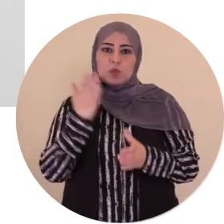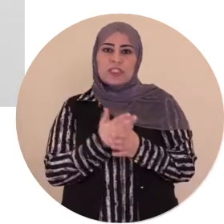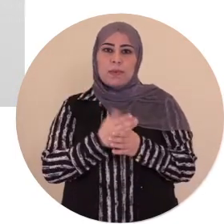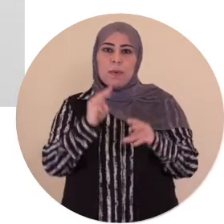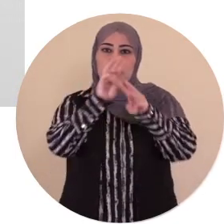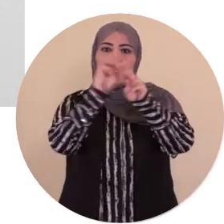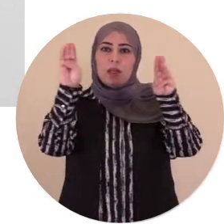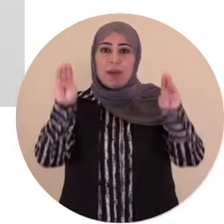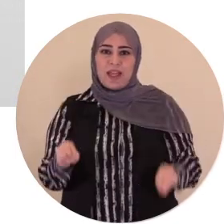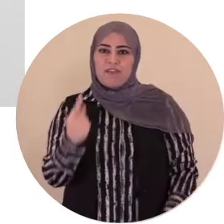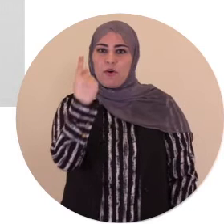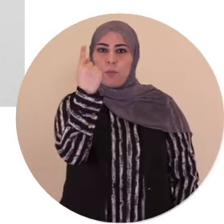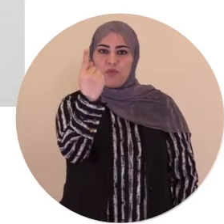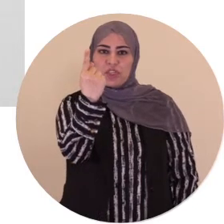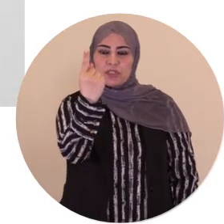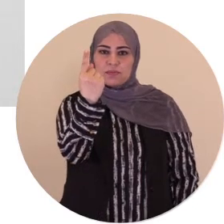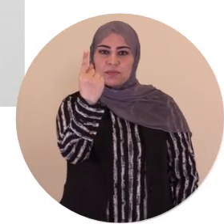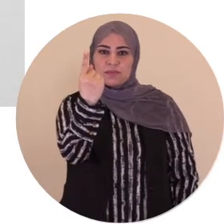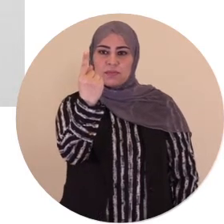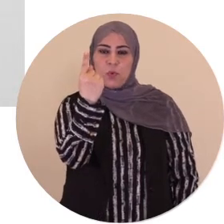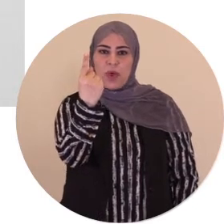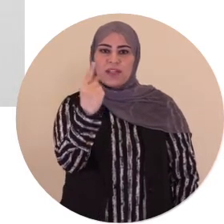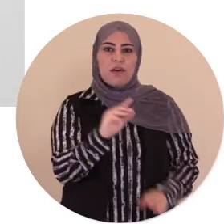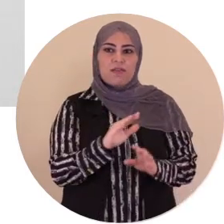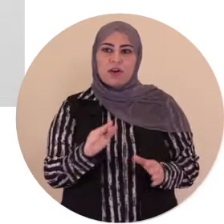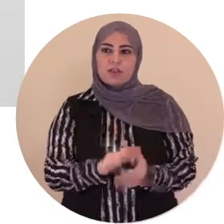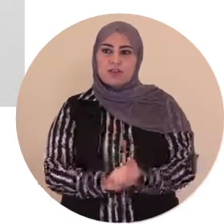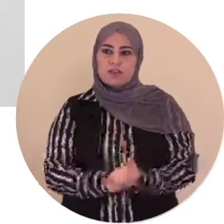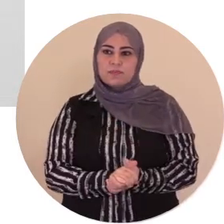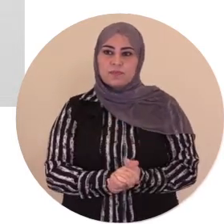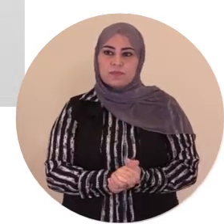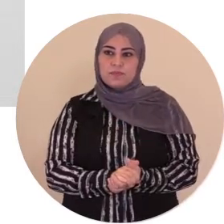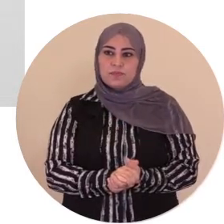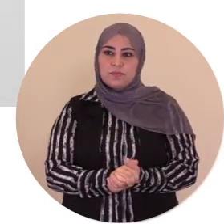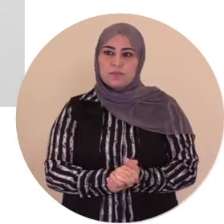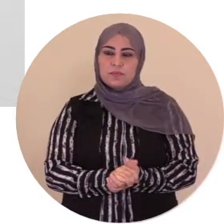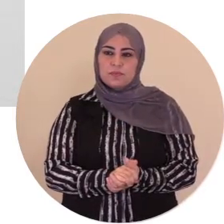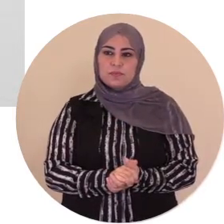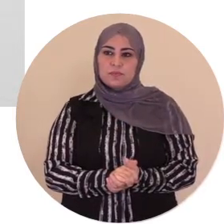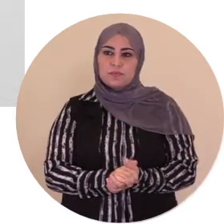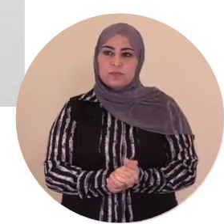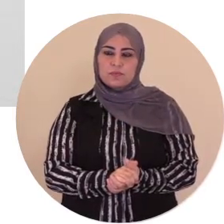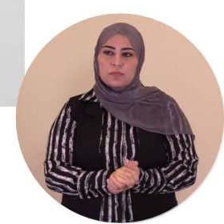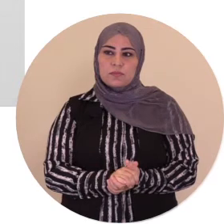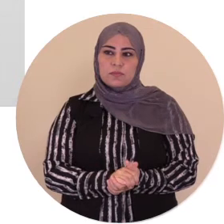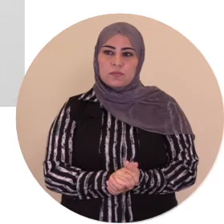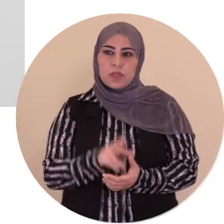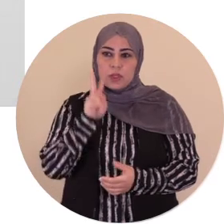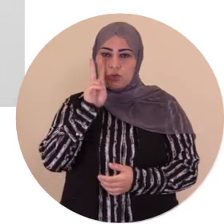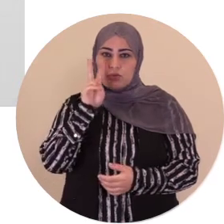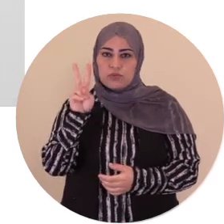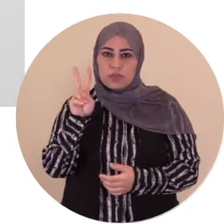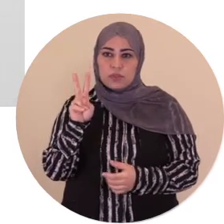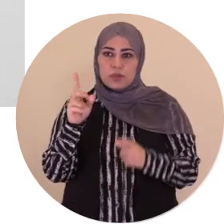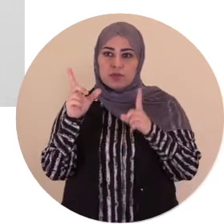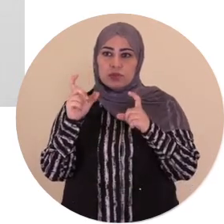the verb to be if there is no modal verb. Now, if there is a modal verb, we simply add be after it. So